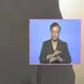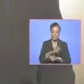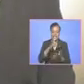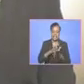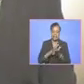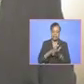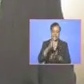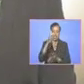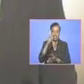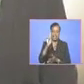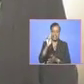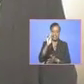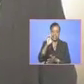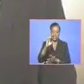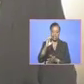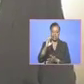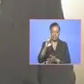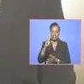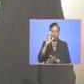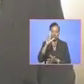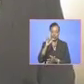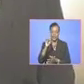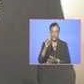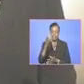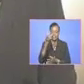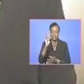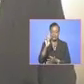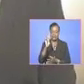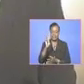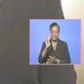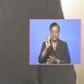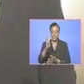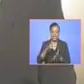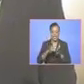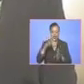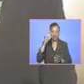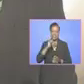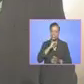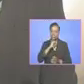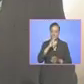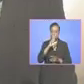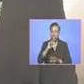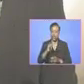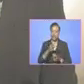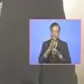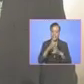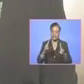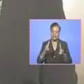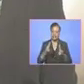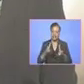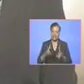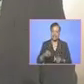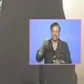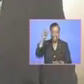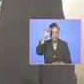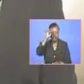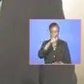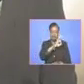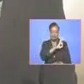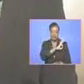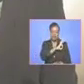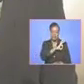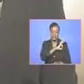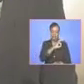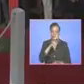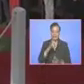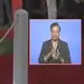that in 2017, the pomp and pageantry was no different, as Anthony Ferguson became the 7th Commissioner of the Royal Bahamas Police